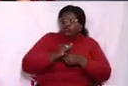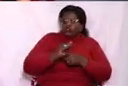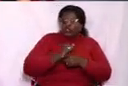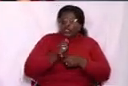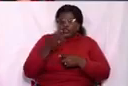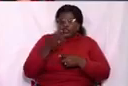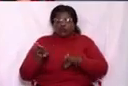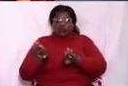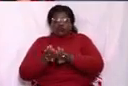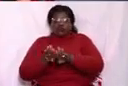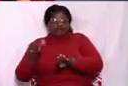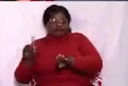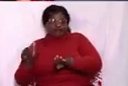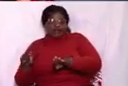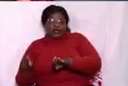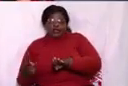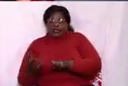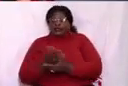Now also